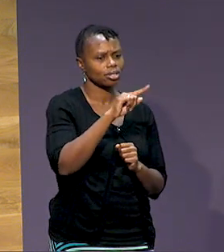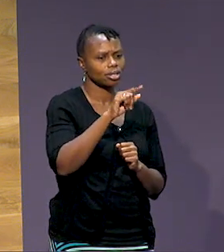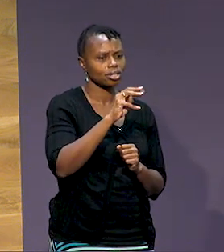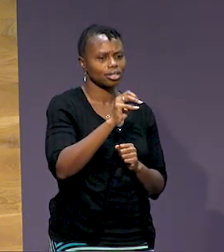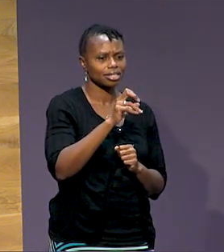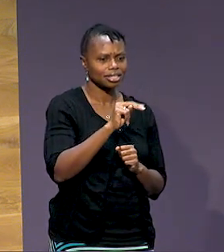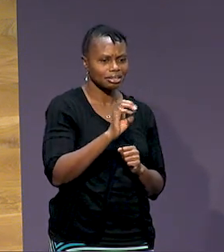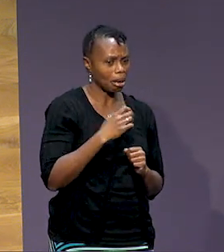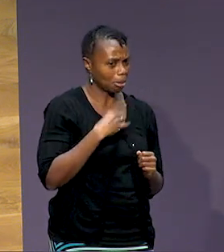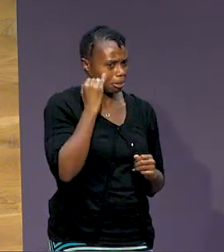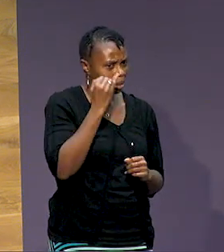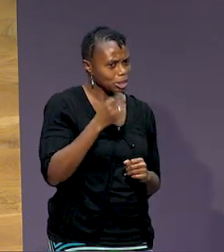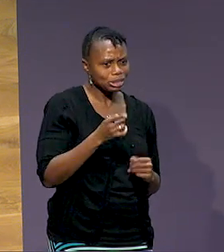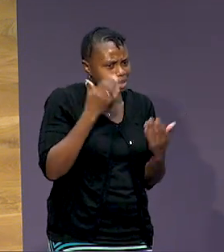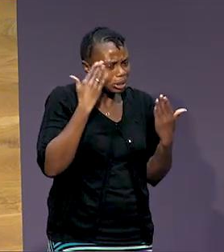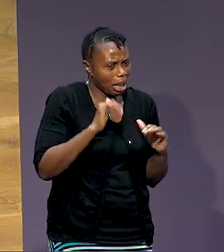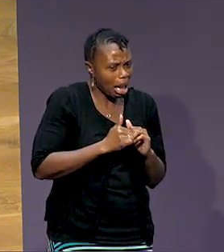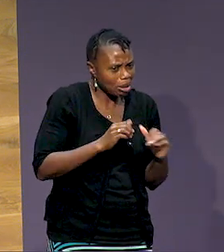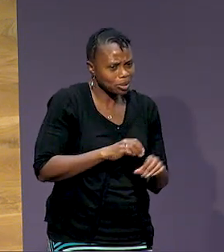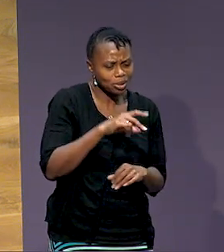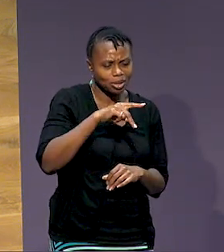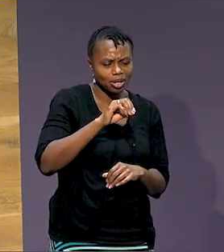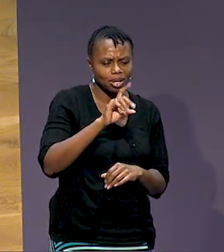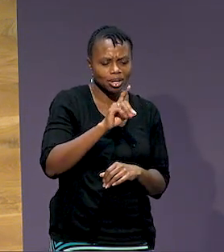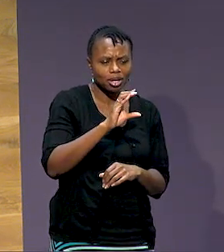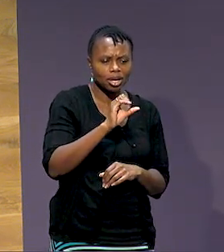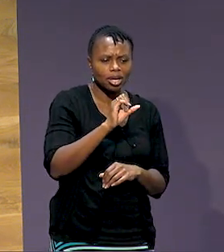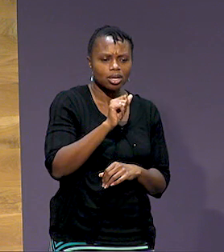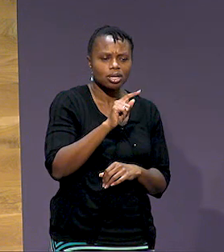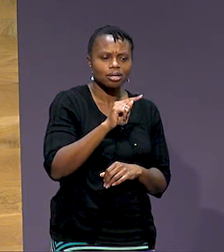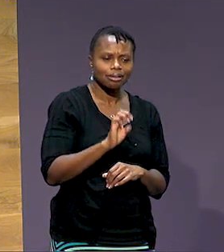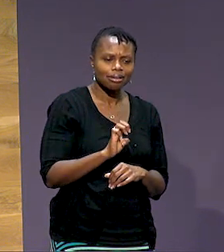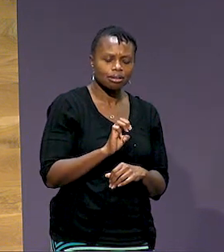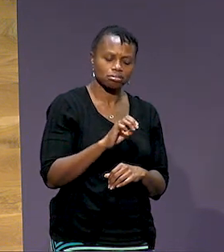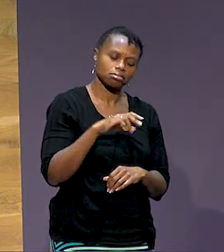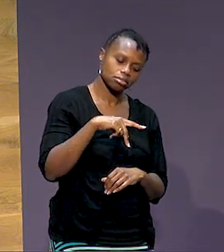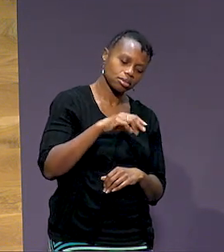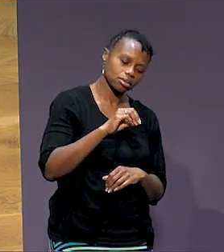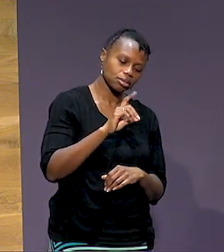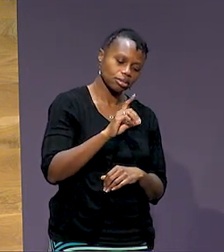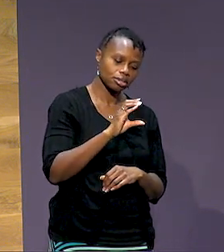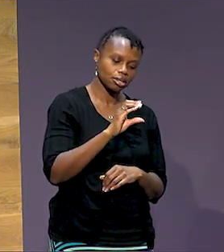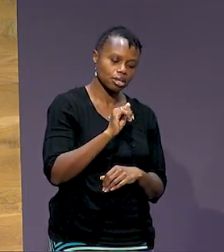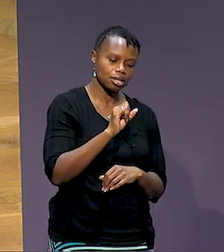a podcast. So what are some things you had to self-teach?